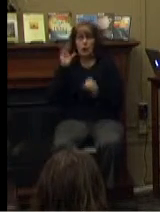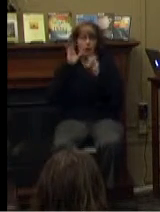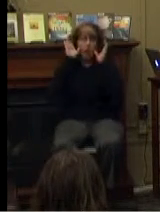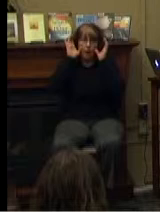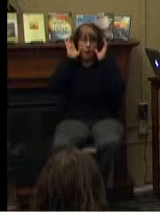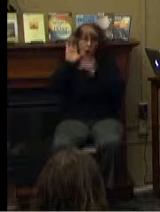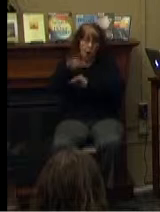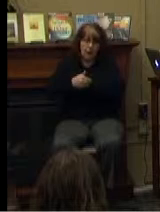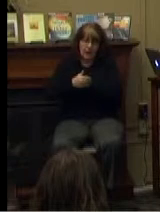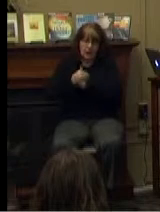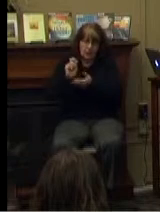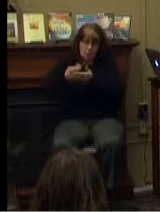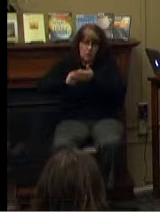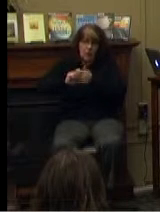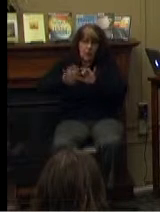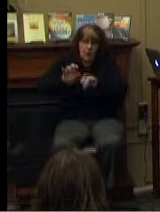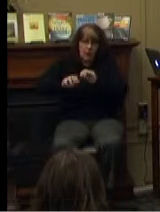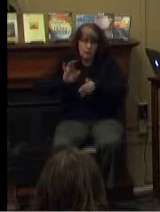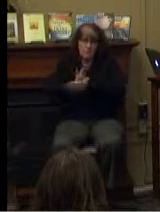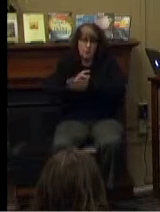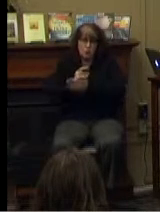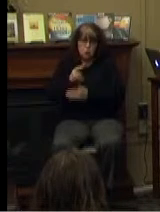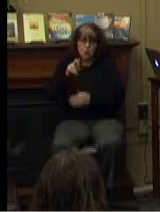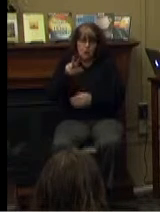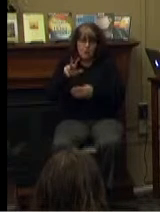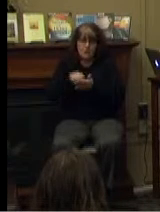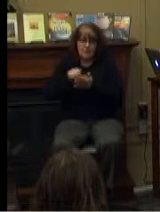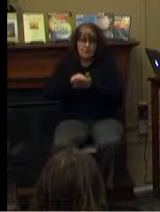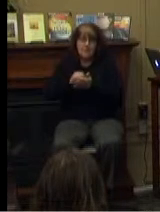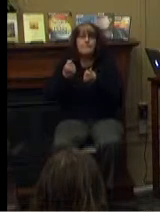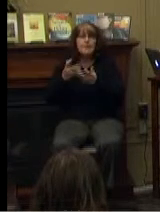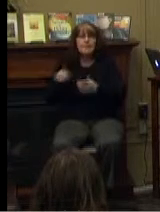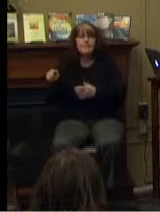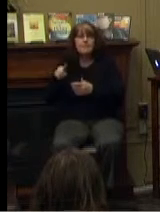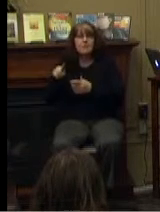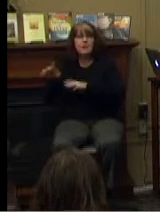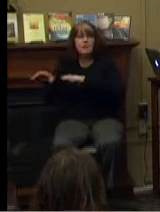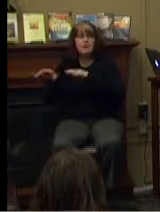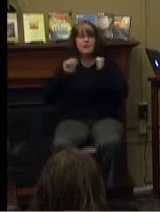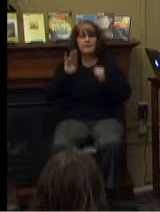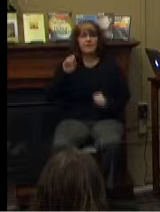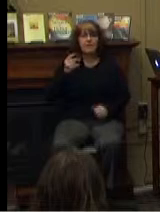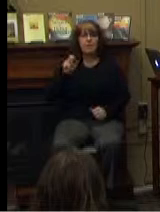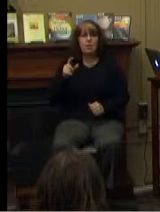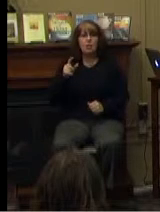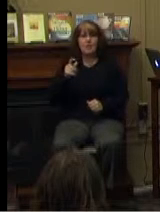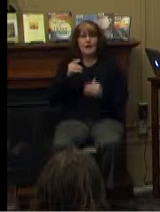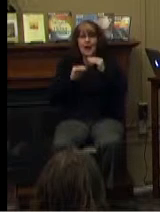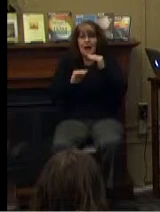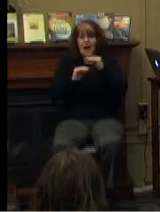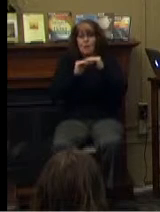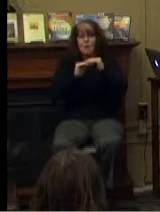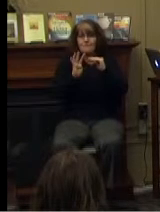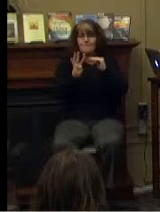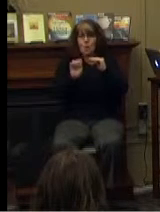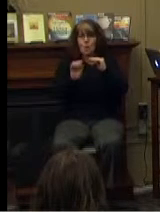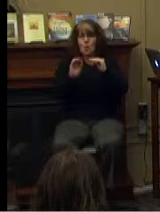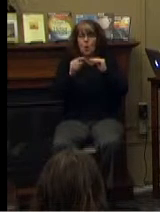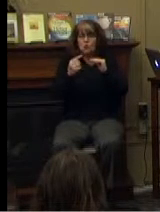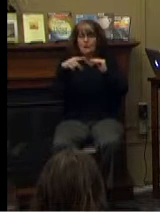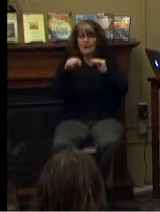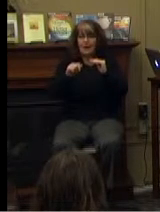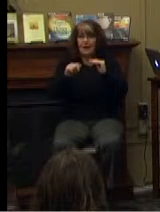paper done. And many of them are leaving Bethel with almost 4.0 GPAs. And landing these great